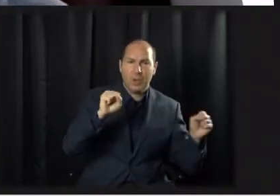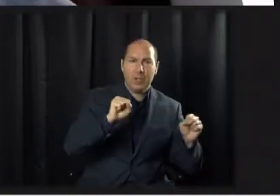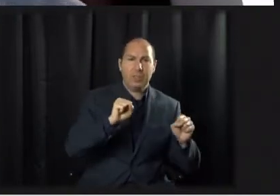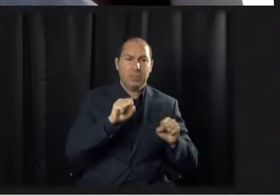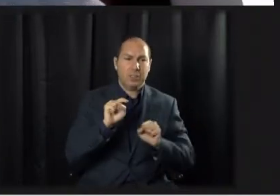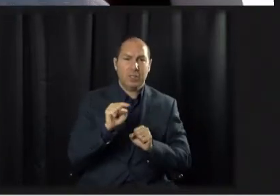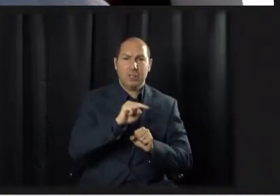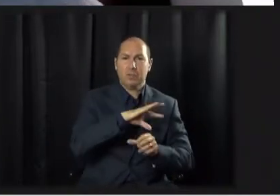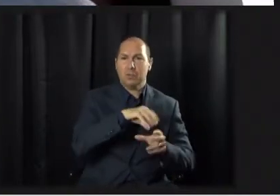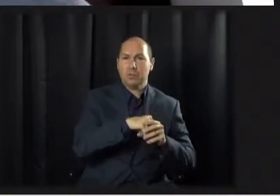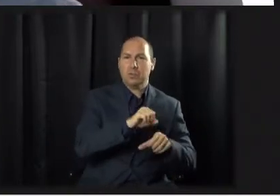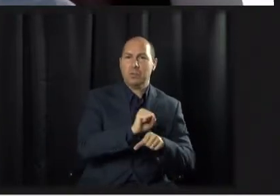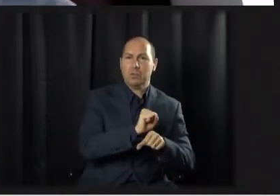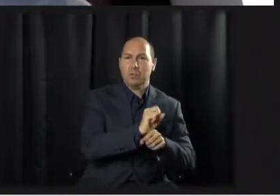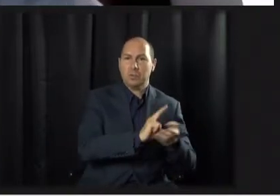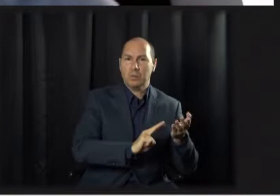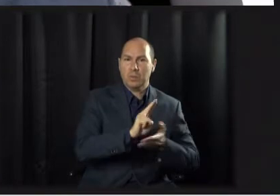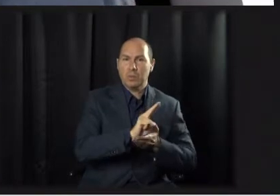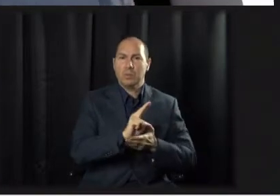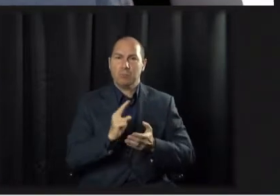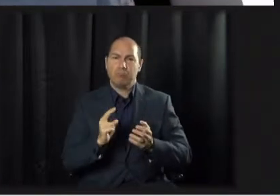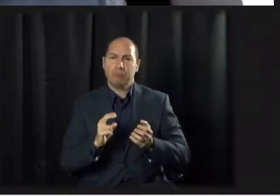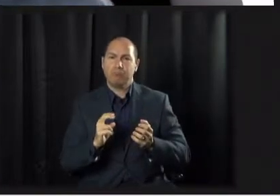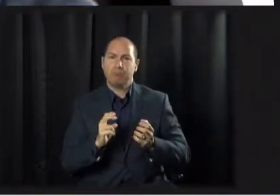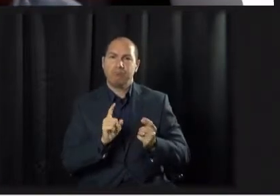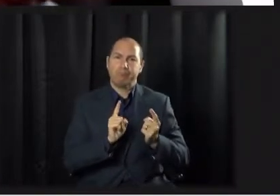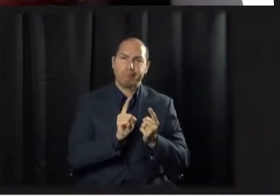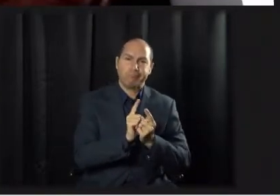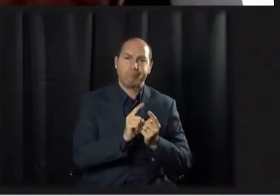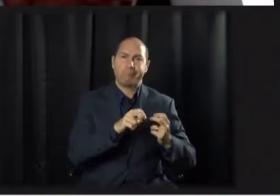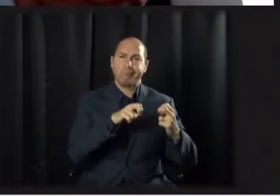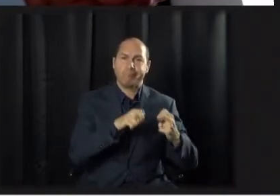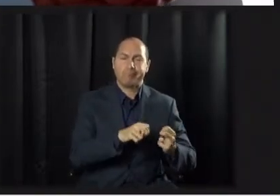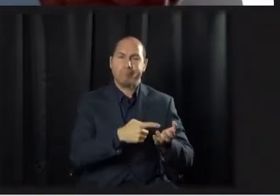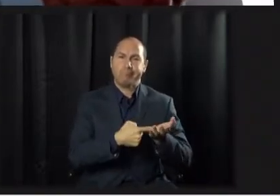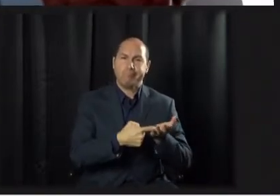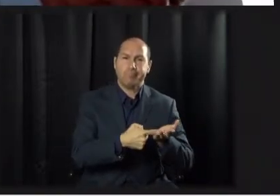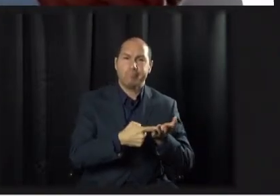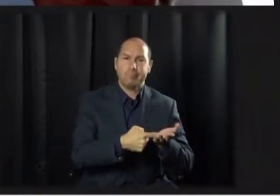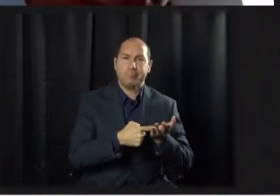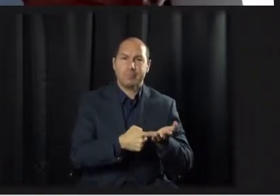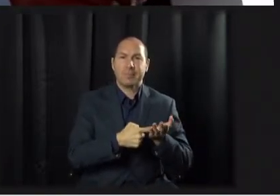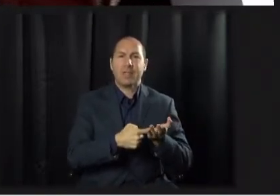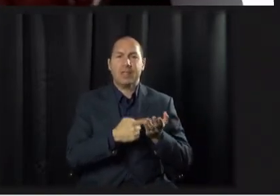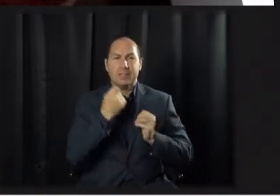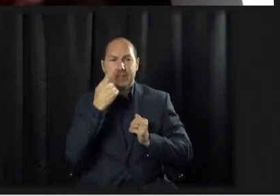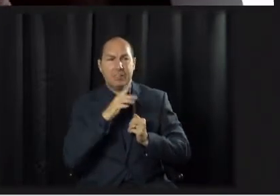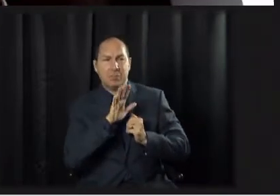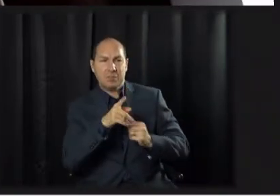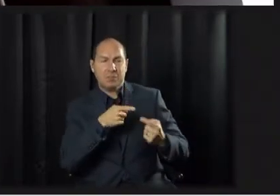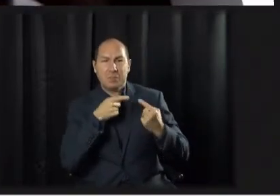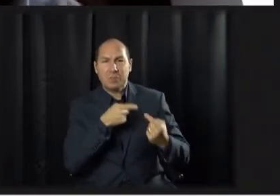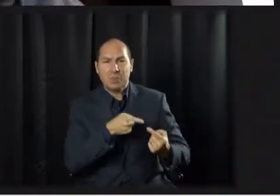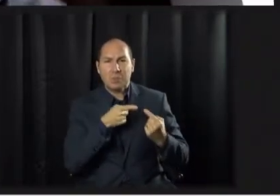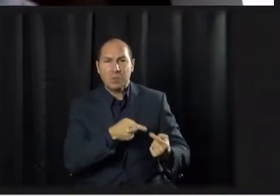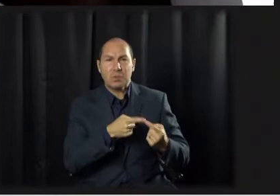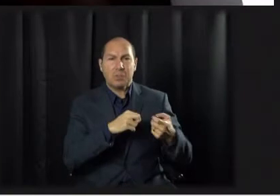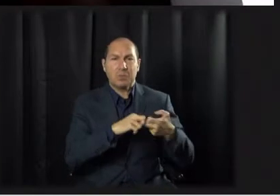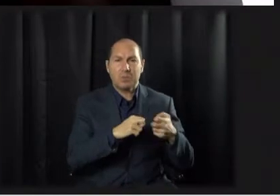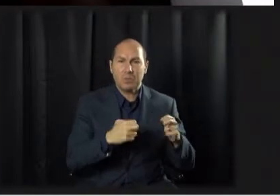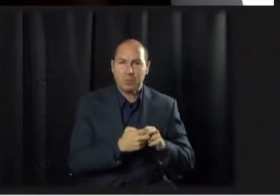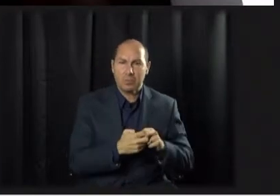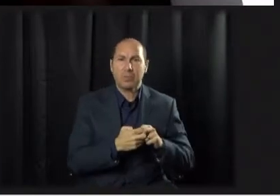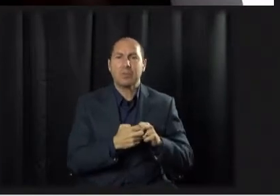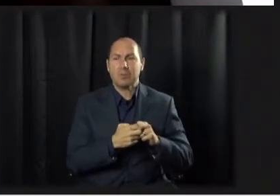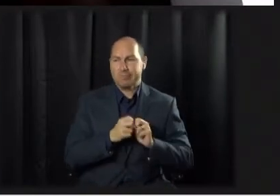and continuing to struggle as to how do we do this, knowing that, as John said, the students